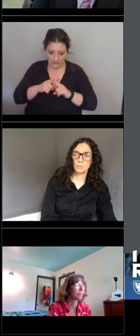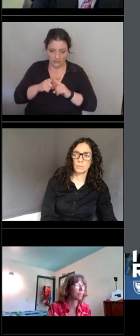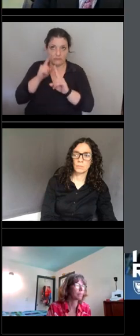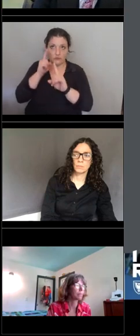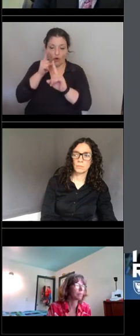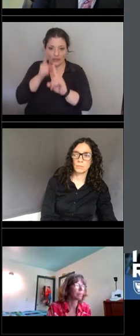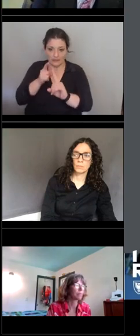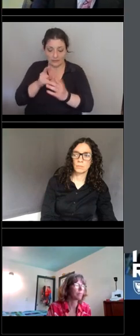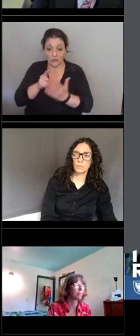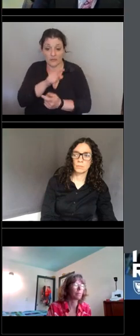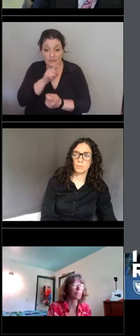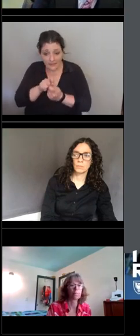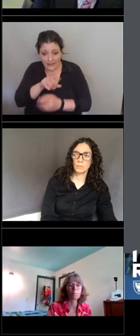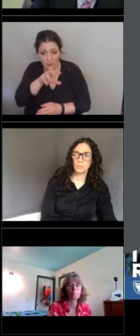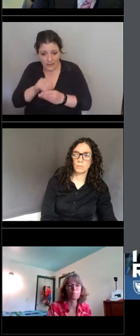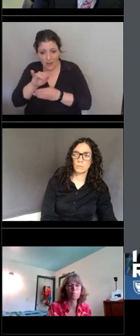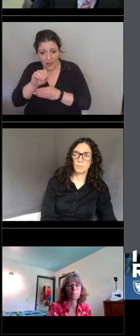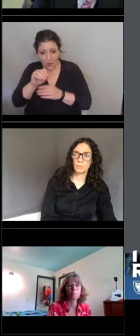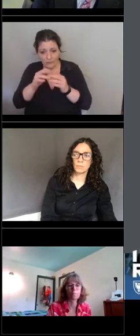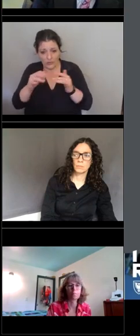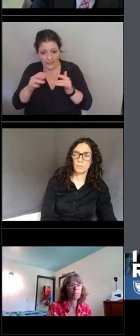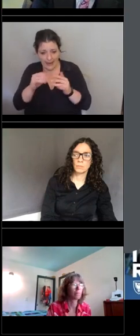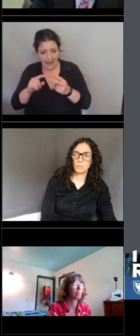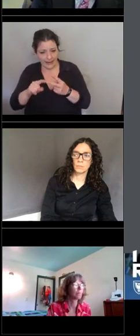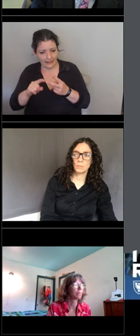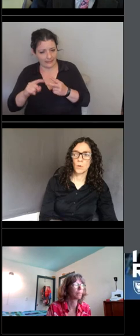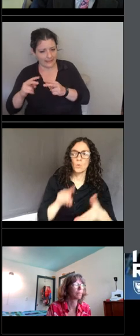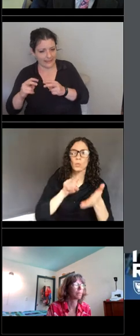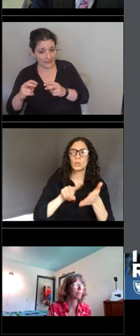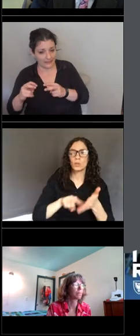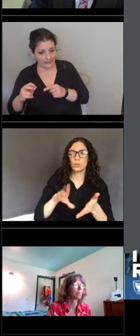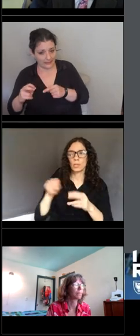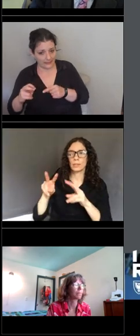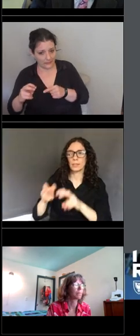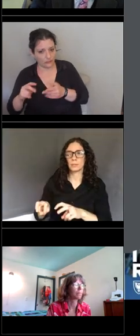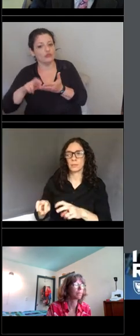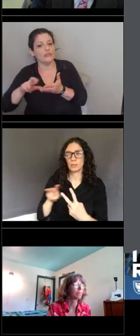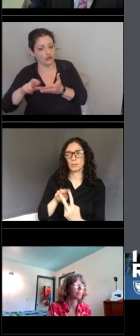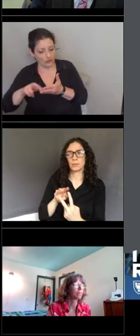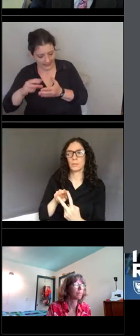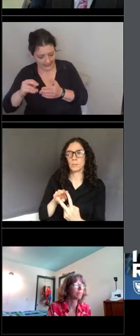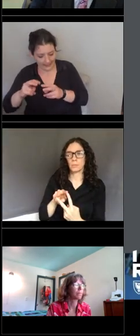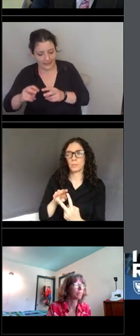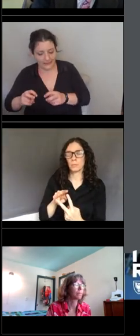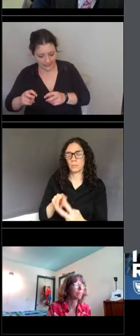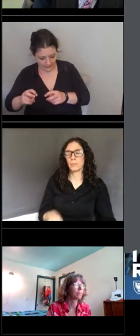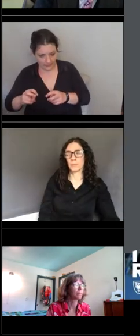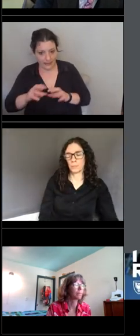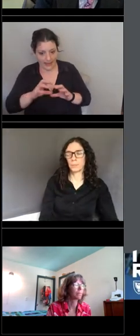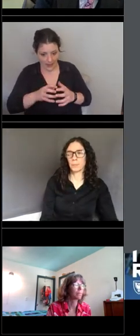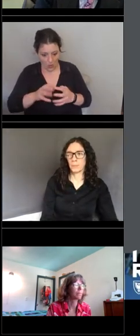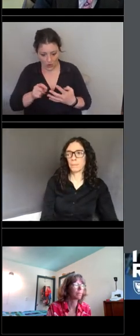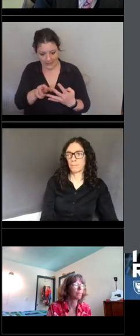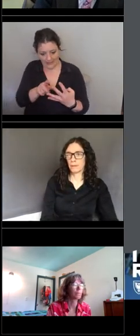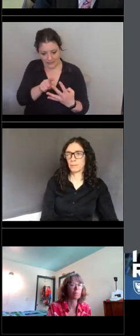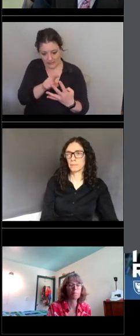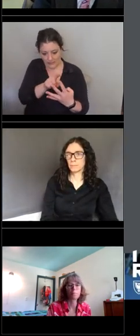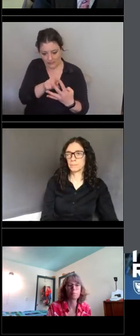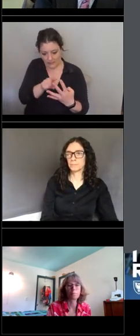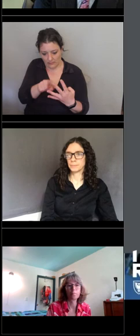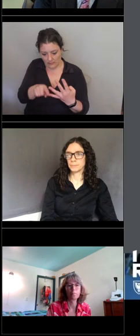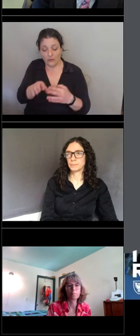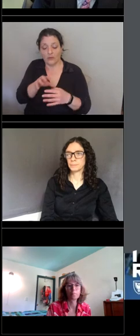category, there was a lot of actions that centered around that. Now, in the management plans